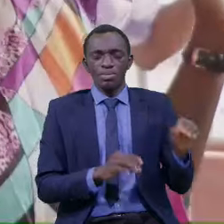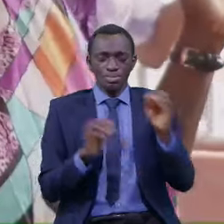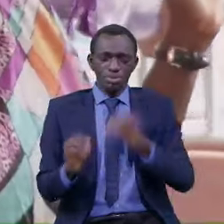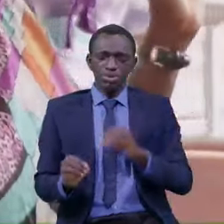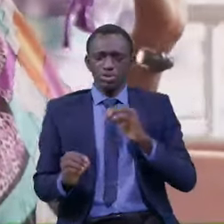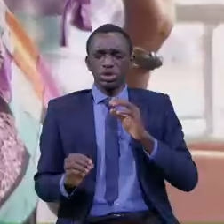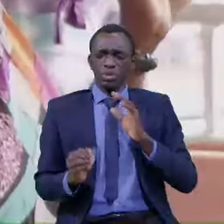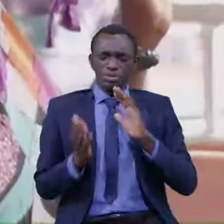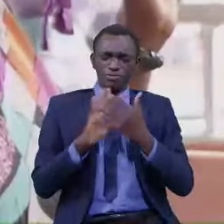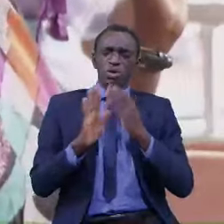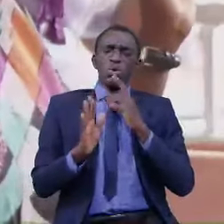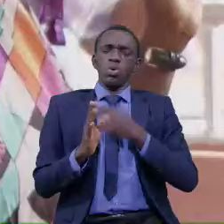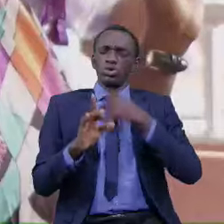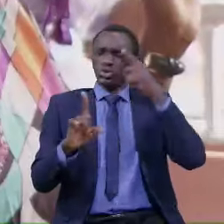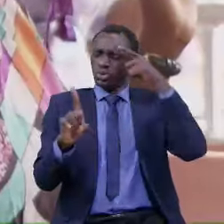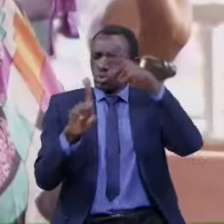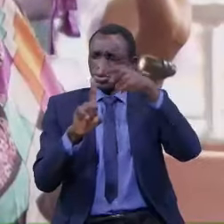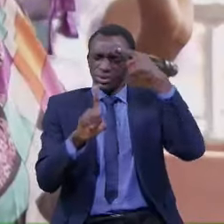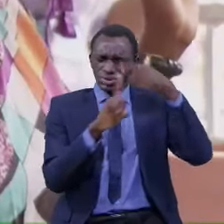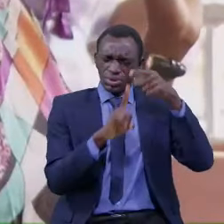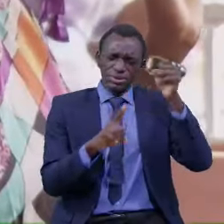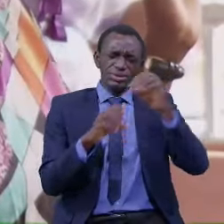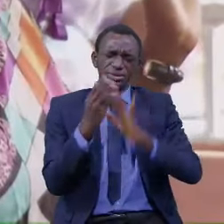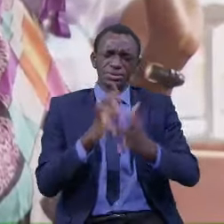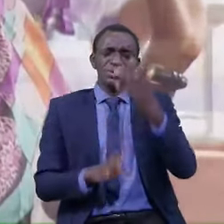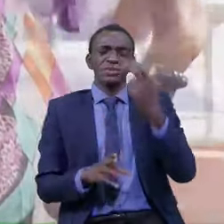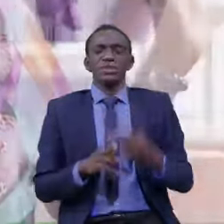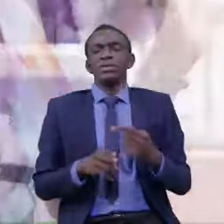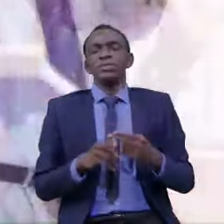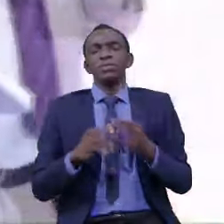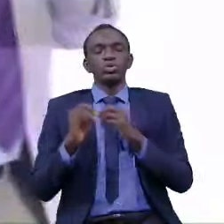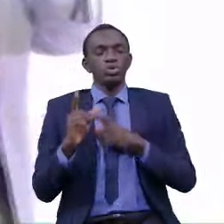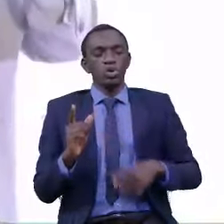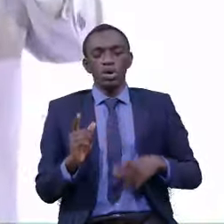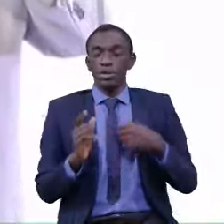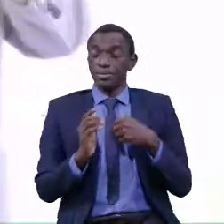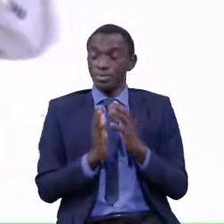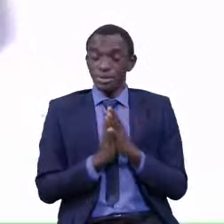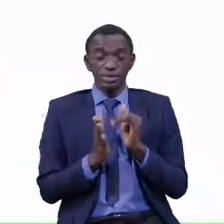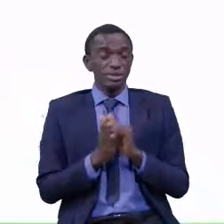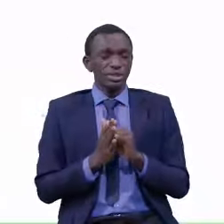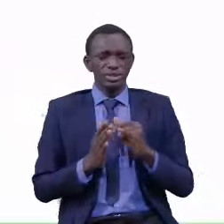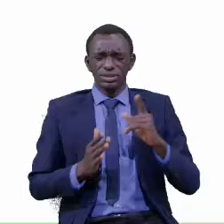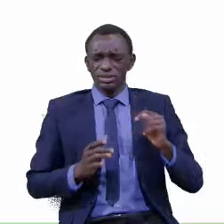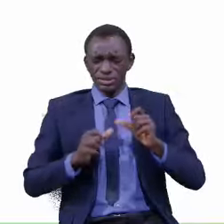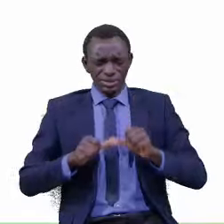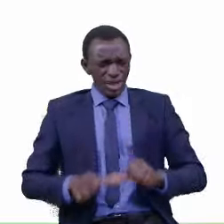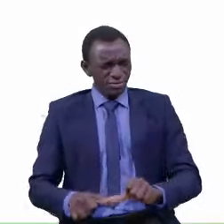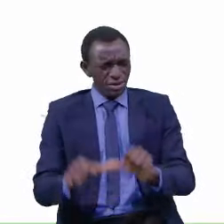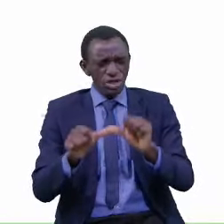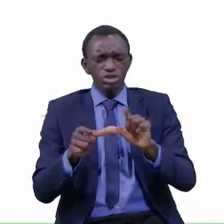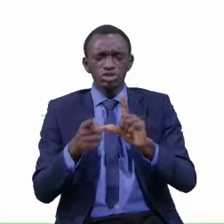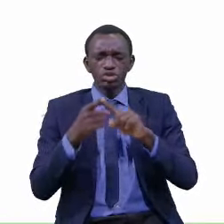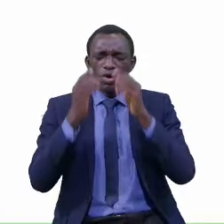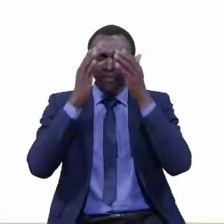Jesus' name. Lord, I pray the steadfastness to set a face like a